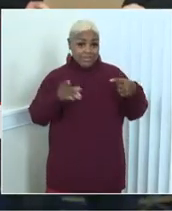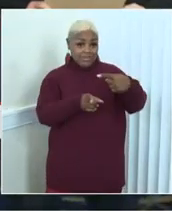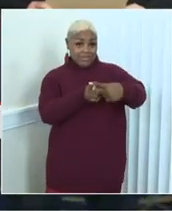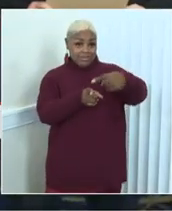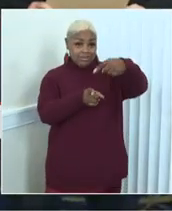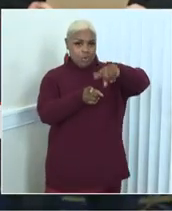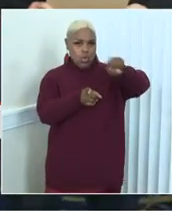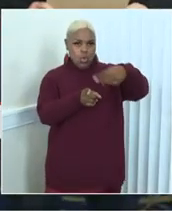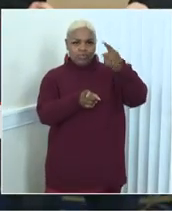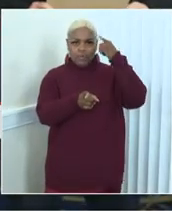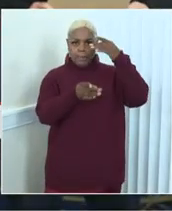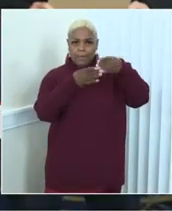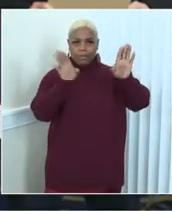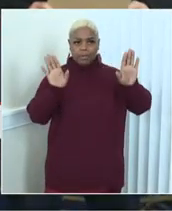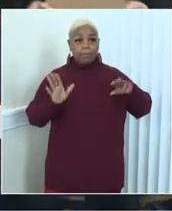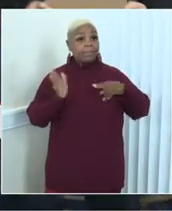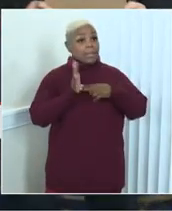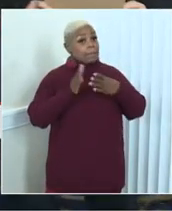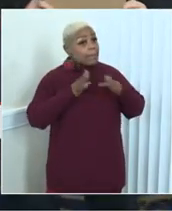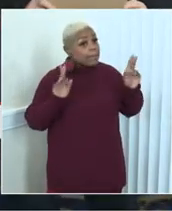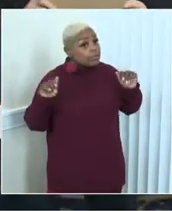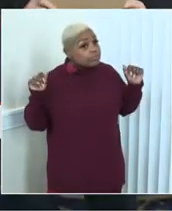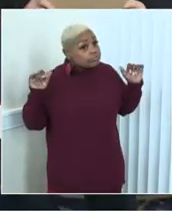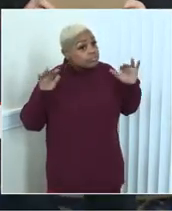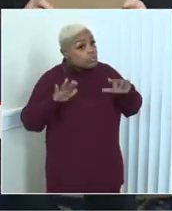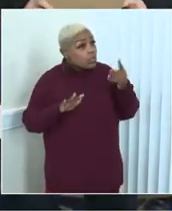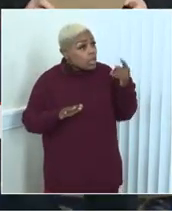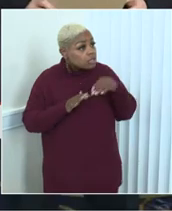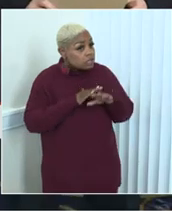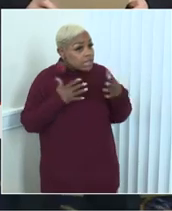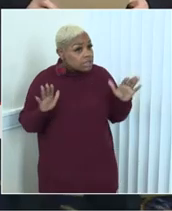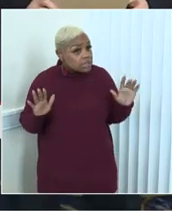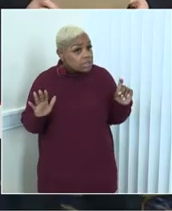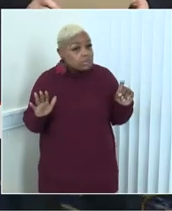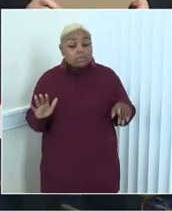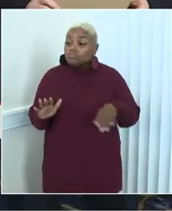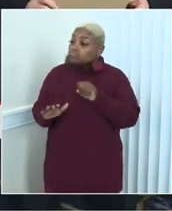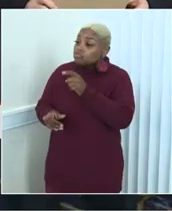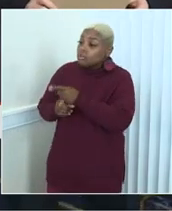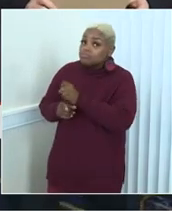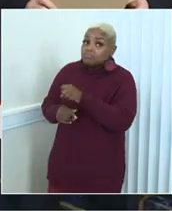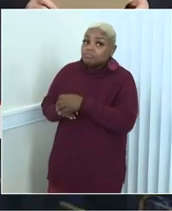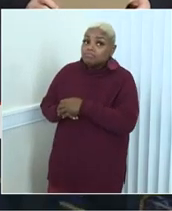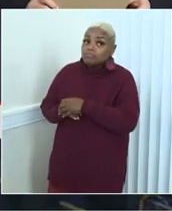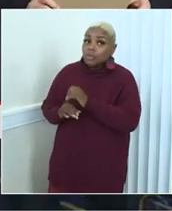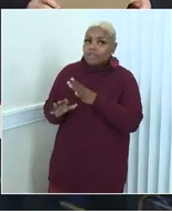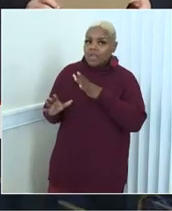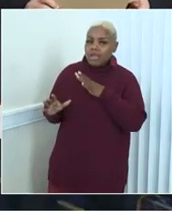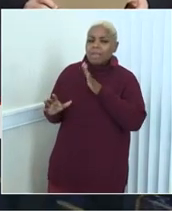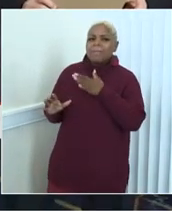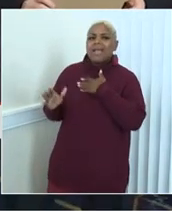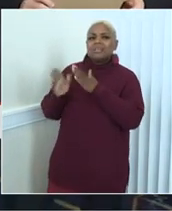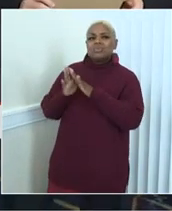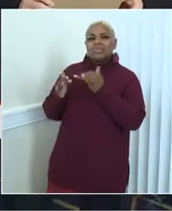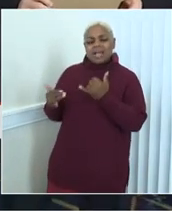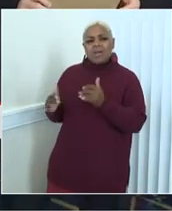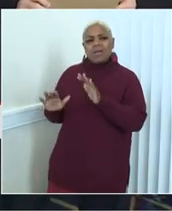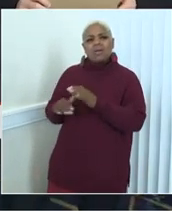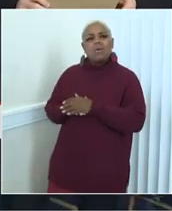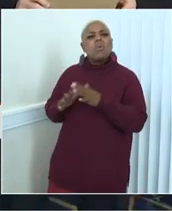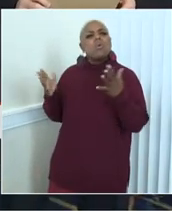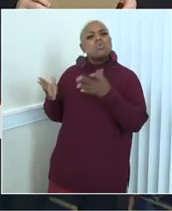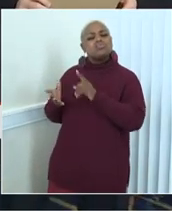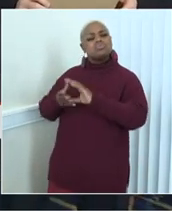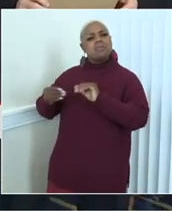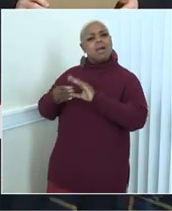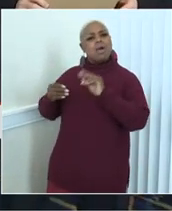the public, there's only one entrance. That is correct at this time. And so, Chief, let me ask you kind of what I asked Agent McCool. You know, what do you tell the tens of thousands